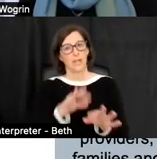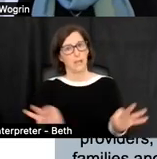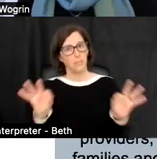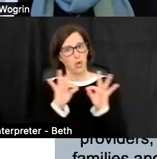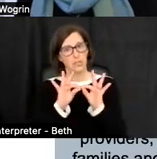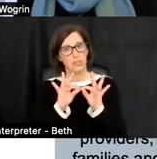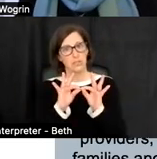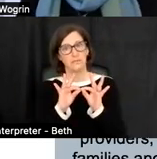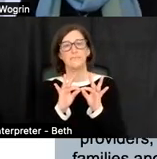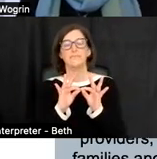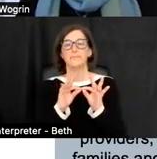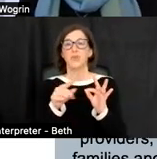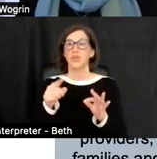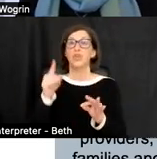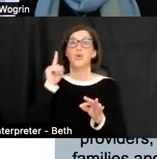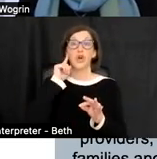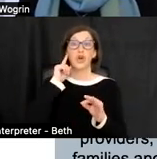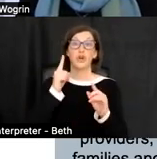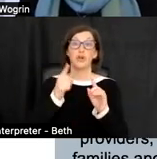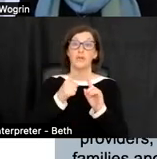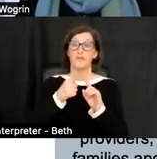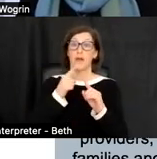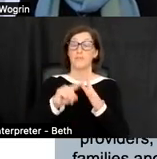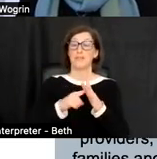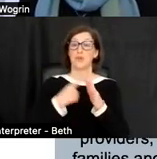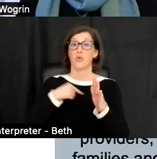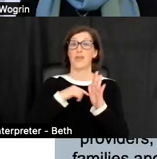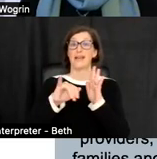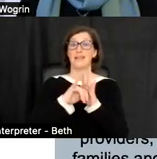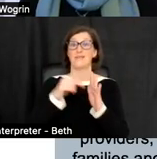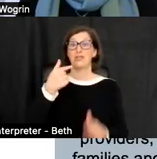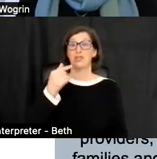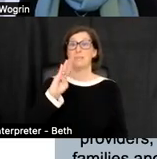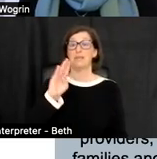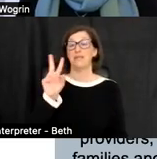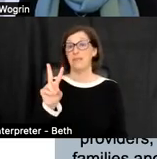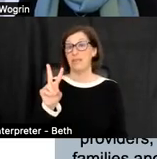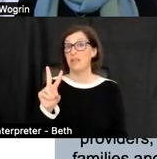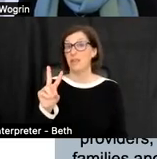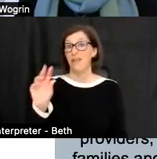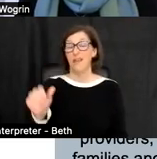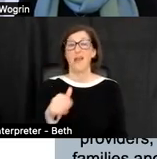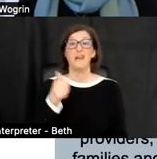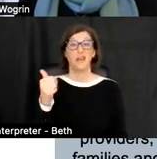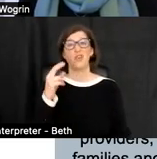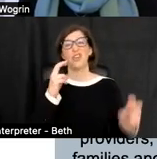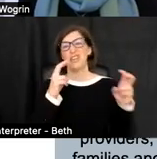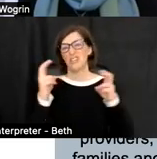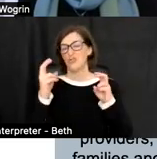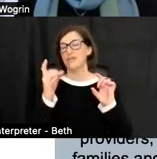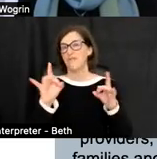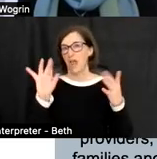We certainly, you heard from Sasa at the beginning, identified GBV and other issues of